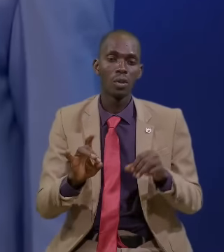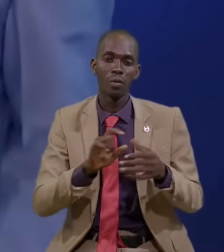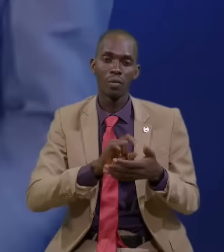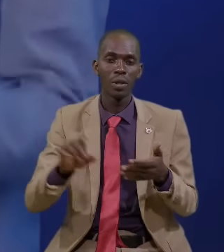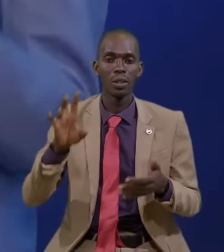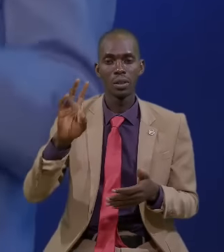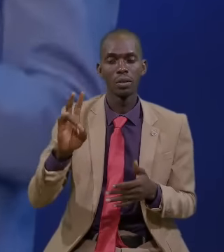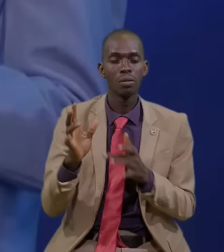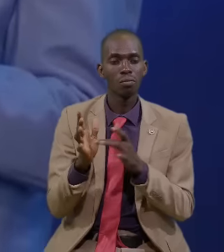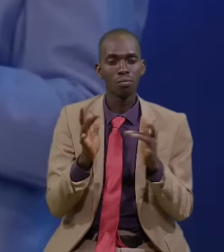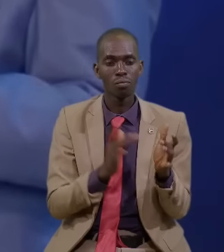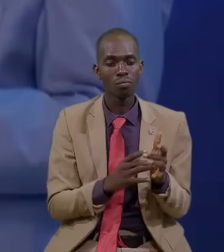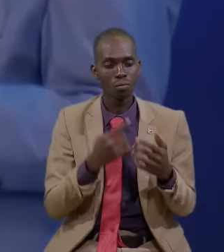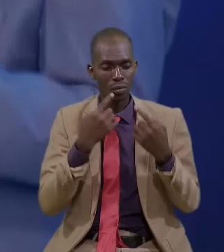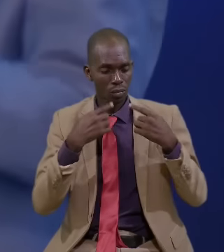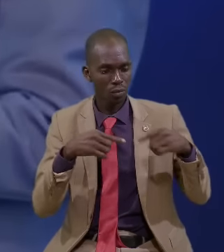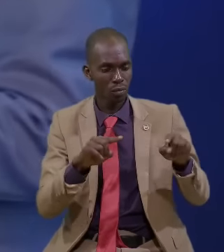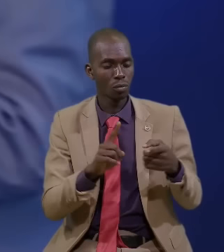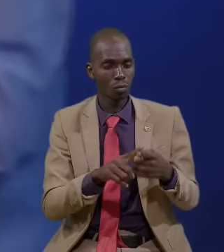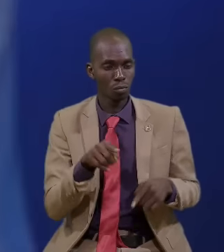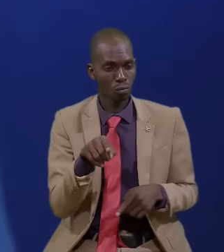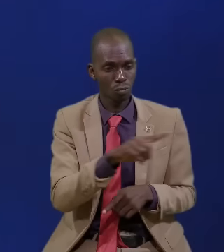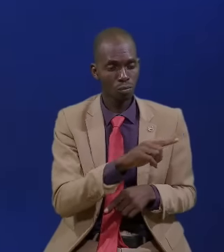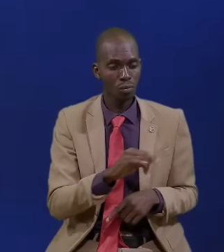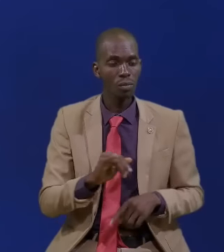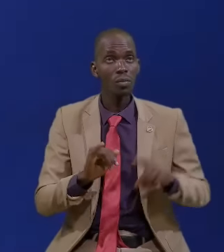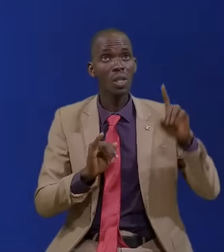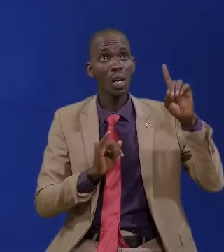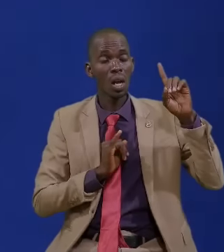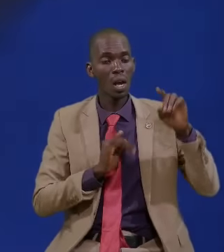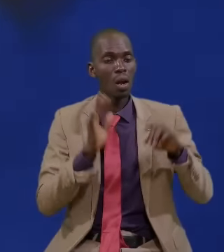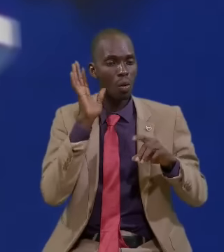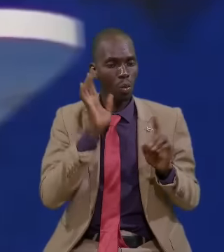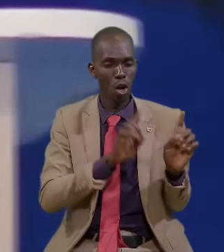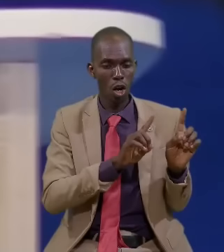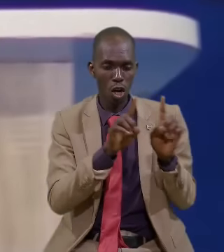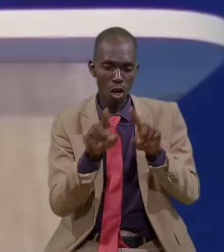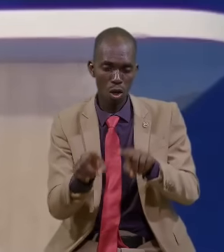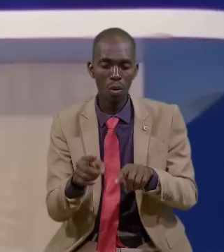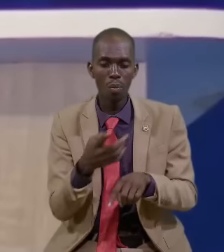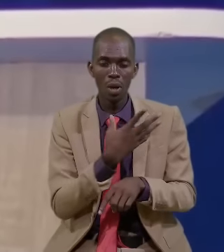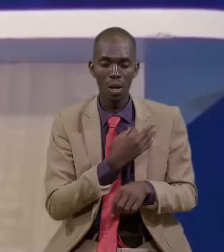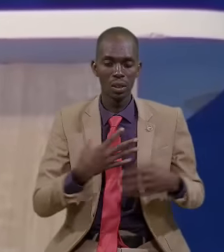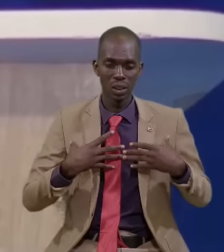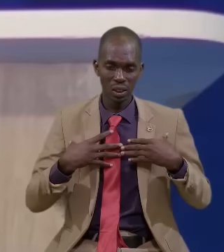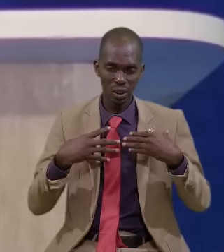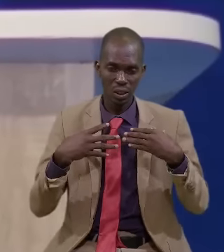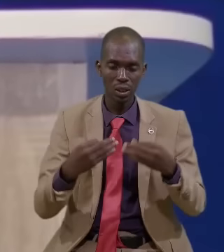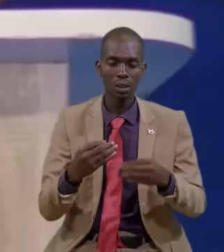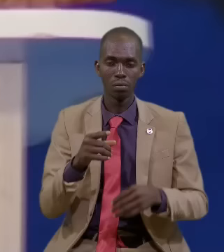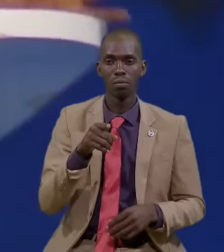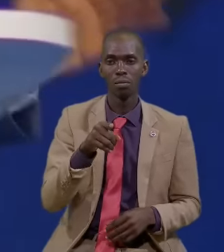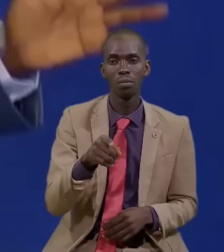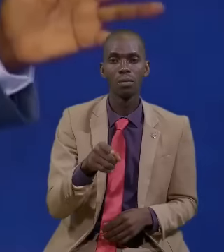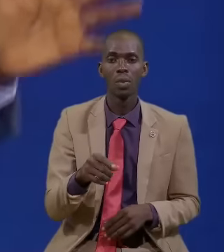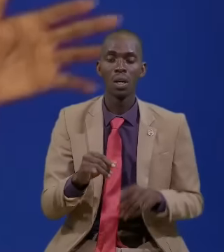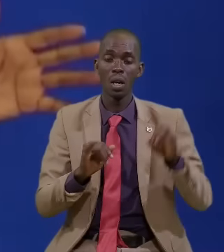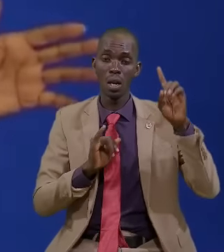unto him, I will come and heal him. I